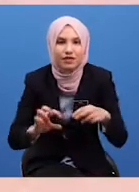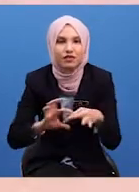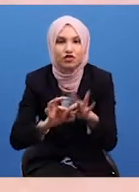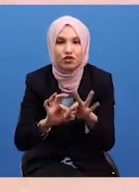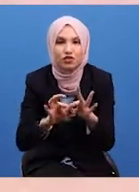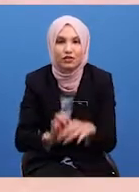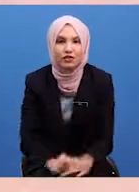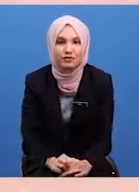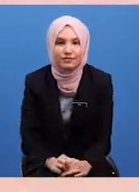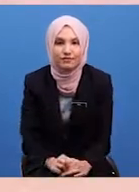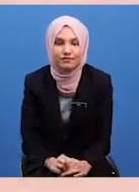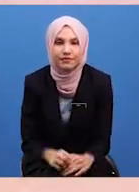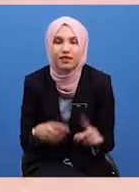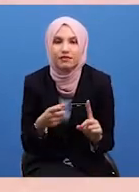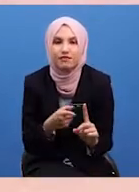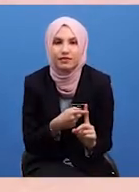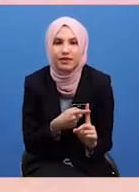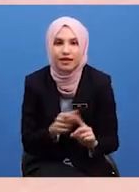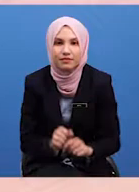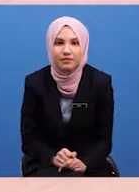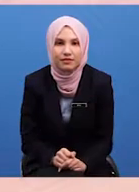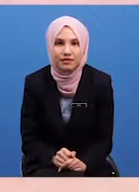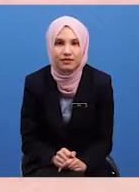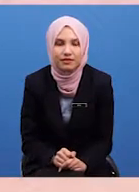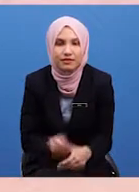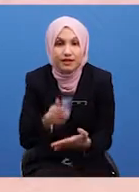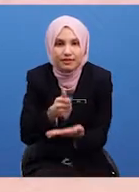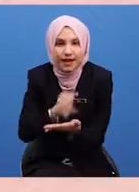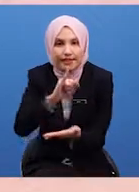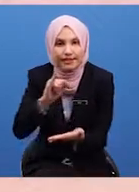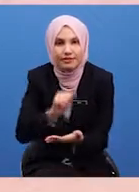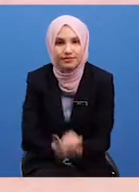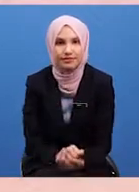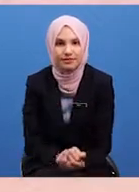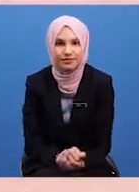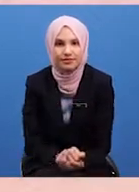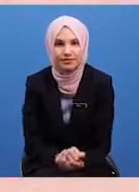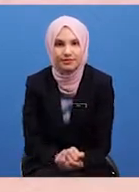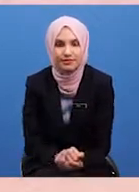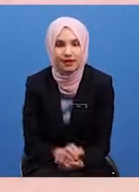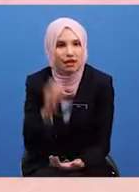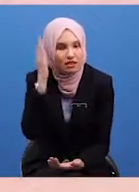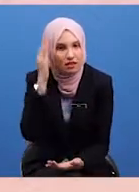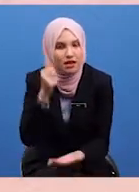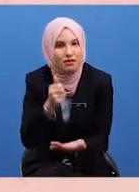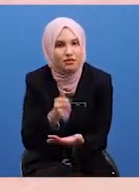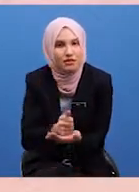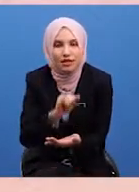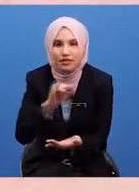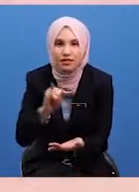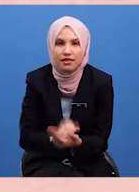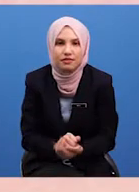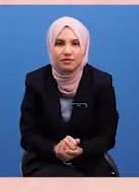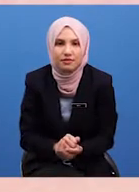today. The first element is the settings. We know that settings refer